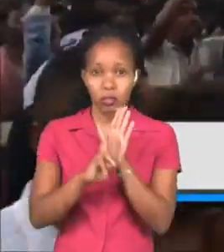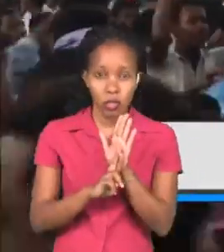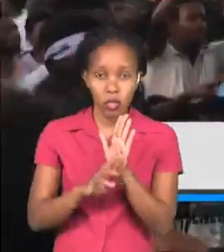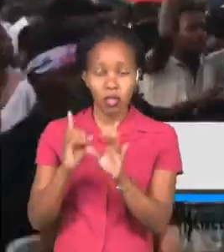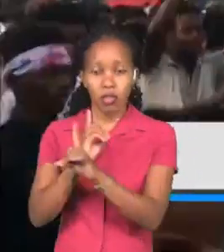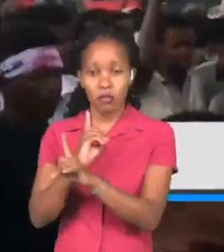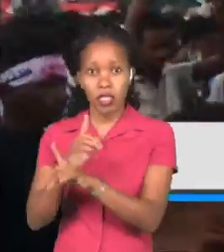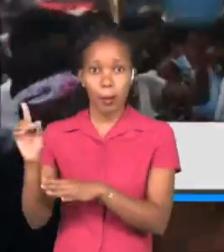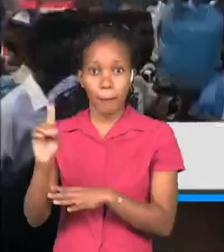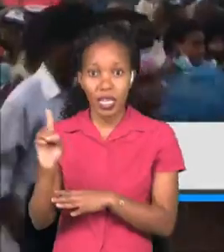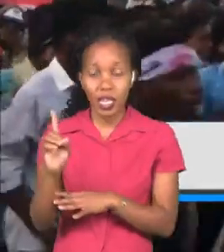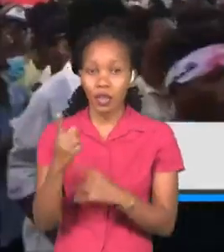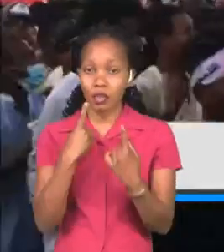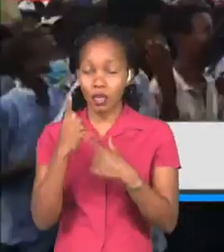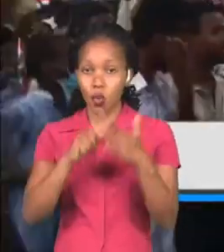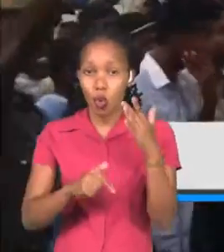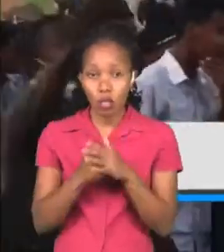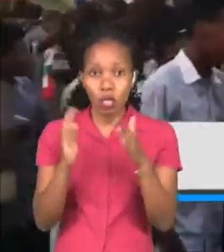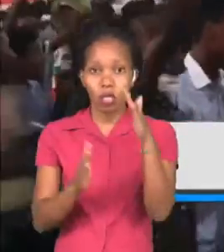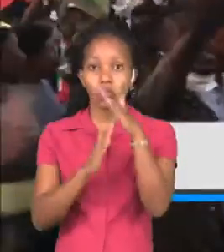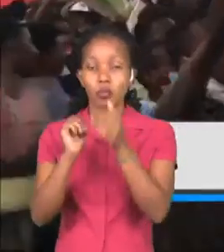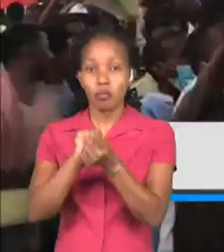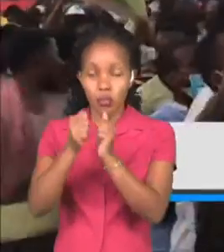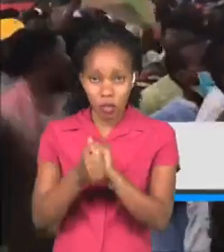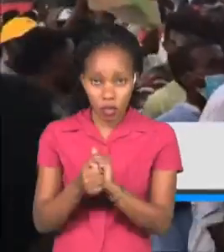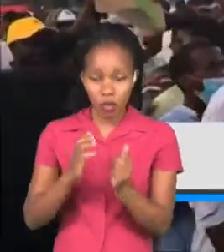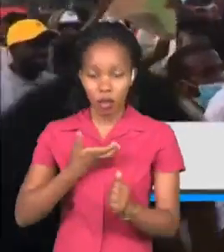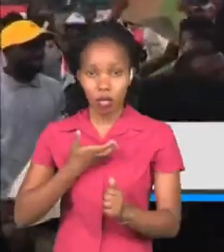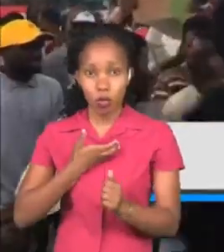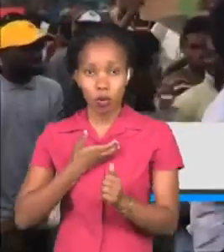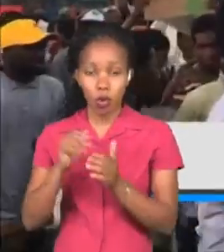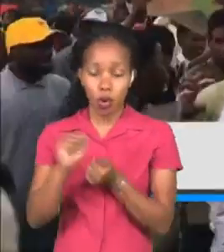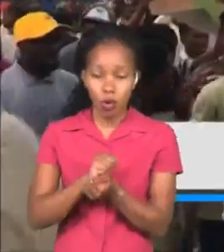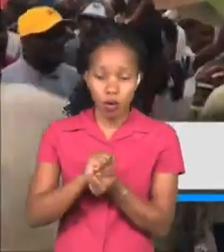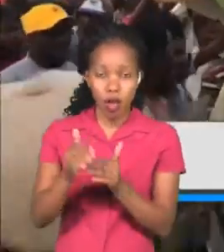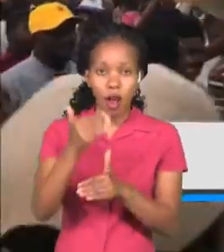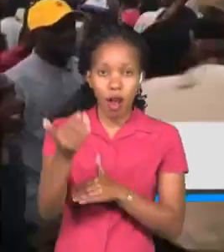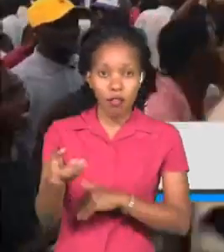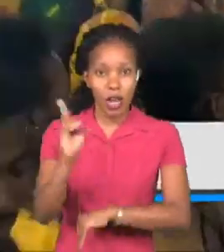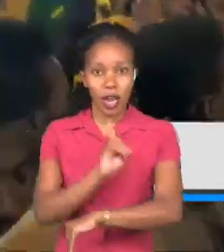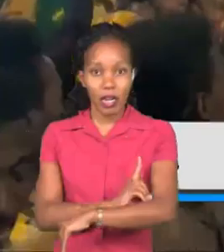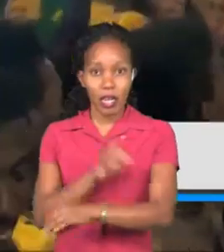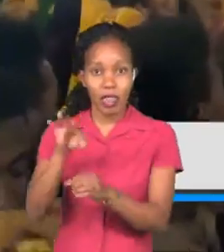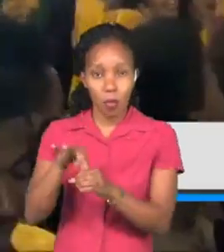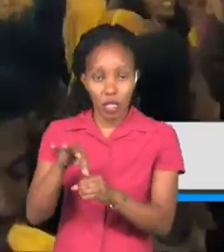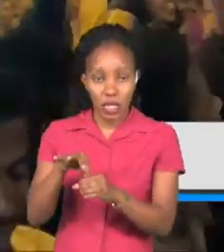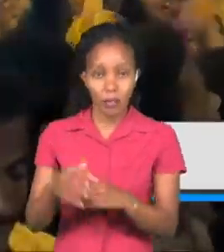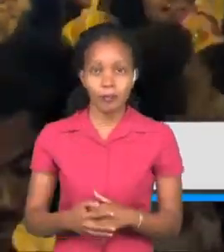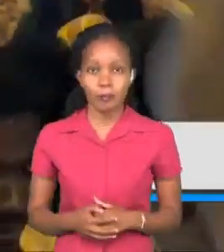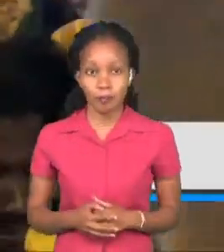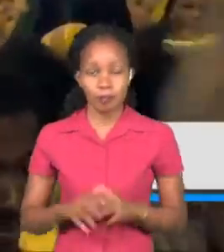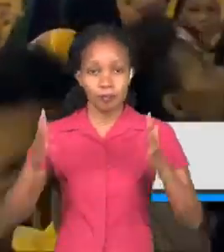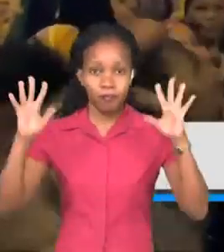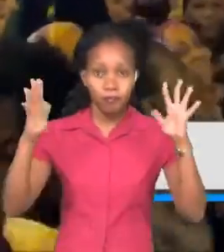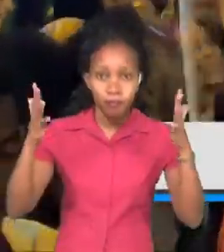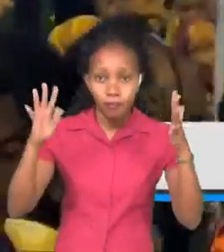Ibn Auf stepped down as head of the Transition Military Council late on Friday after only a day in the post.